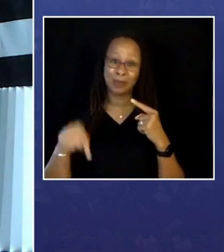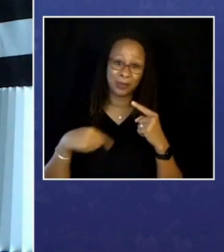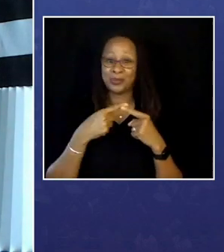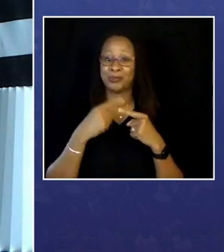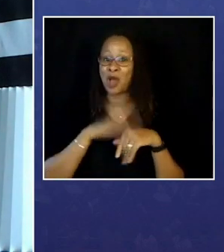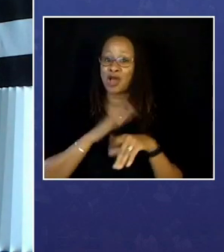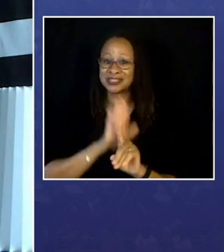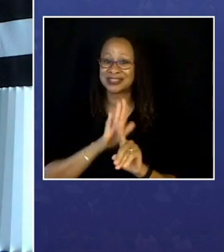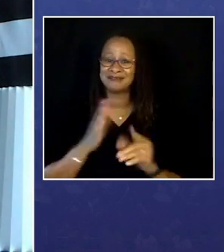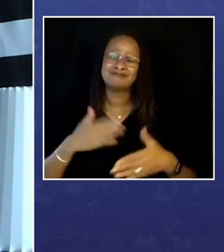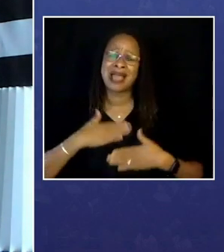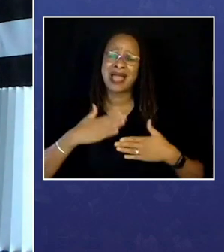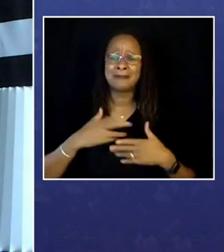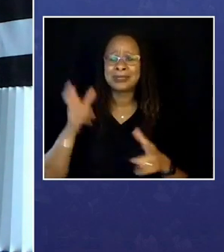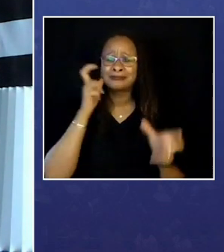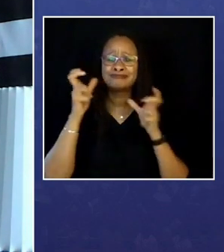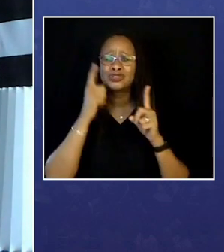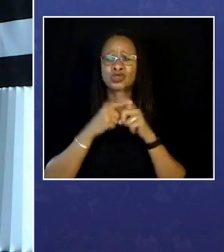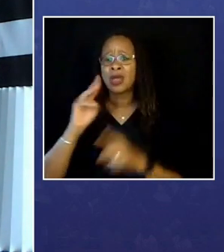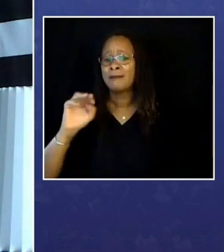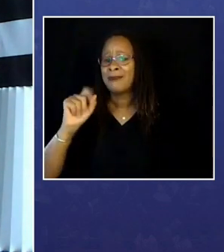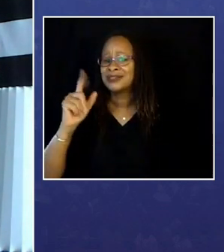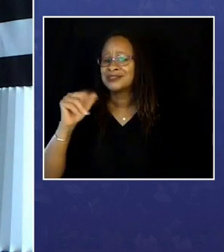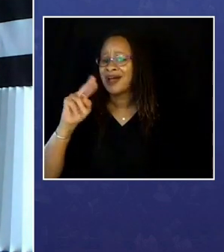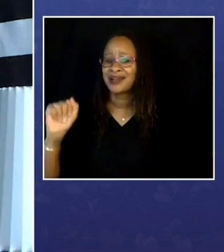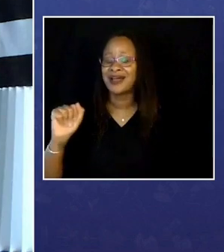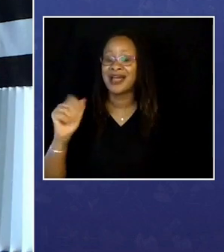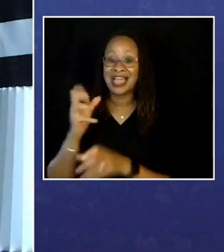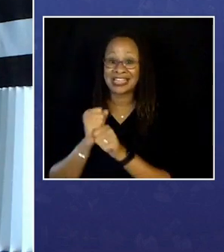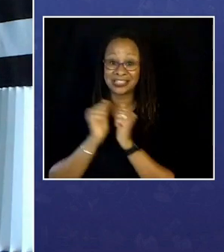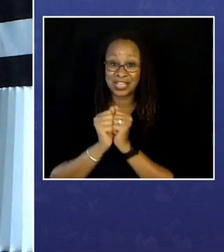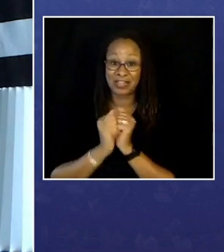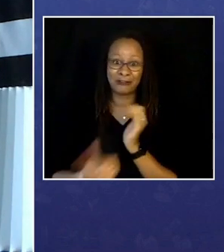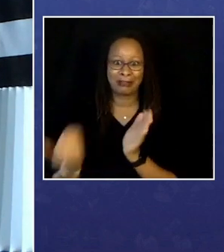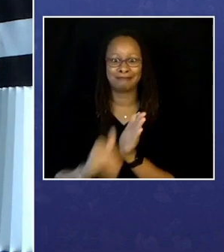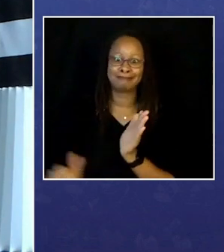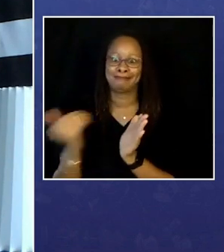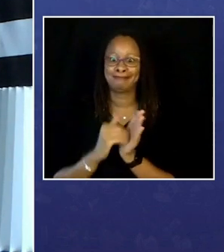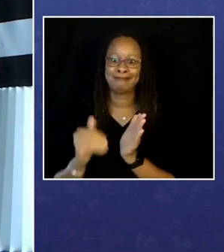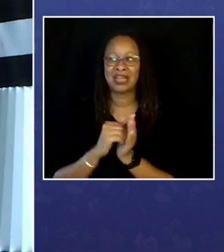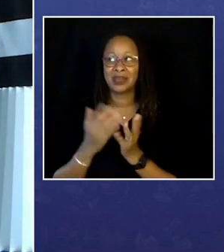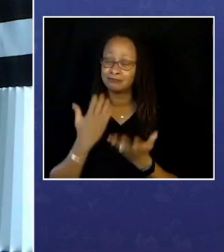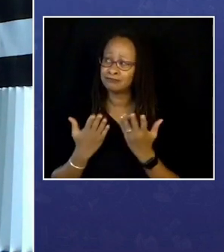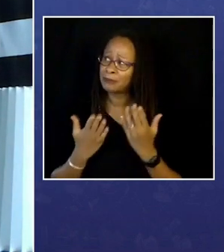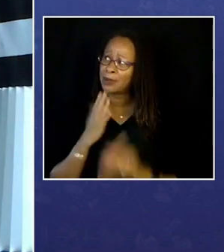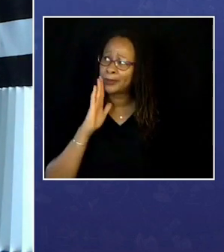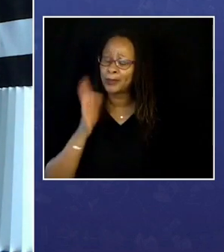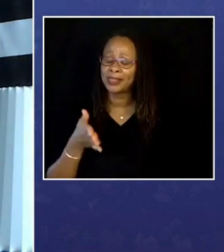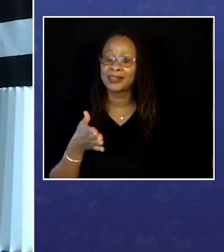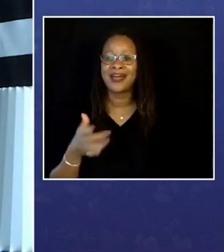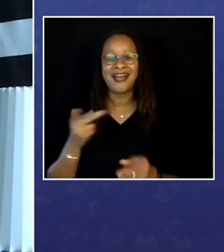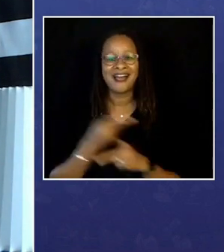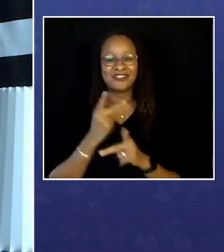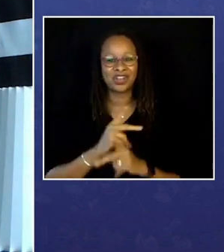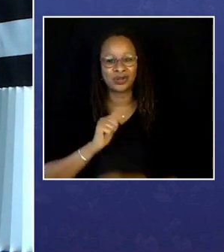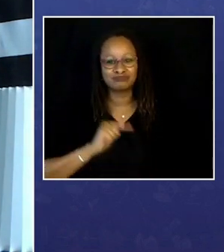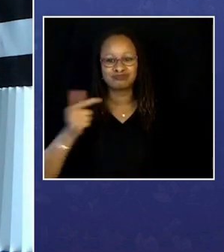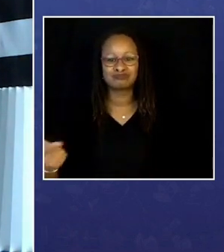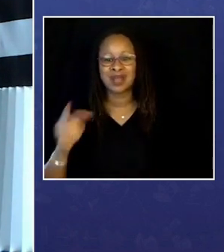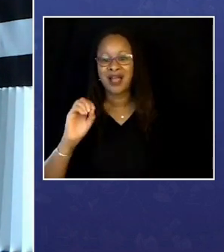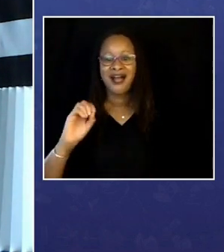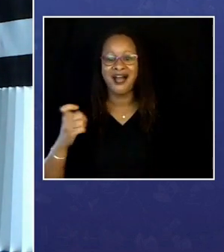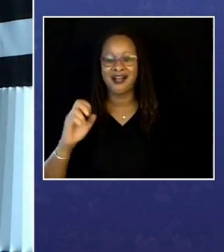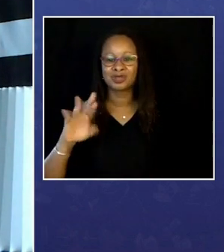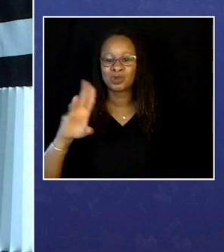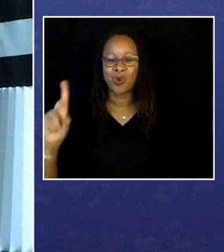itself, and though I'd be happy to listen to Madonna's Get Together on repeat, and I probably will, I figured I'd hand over the